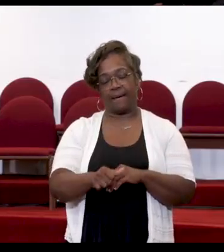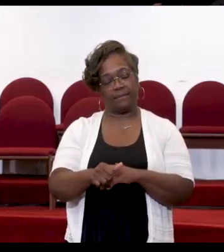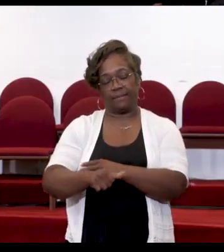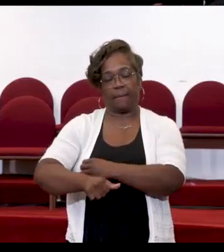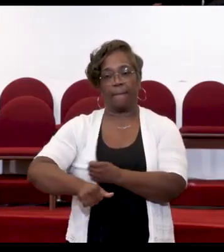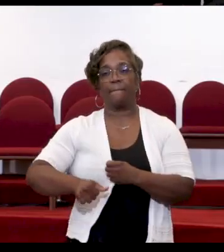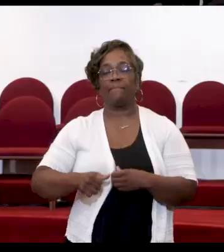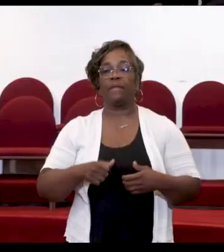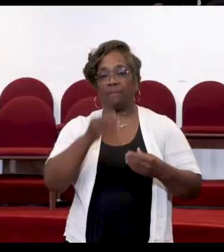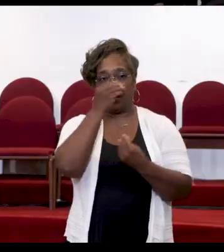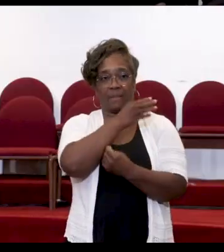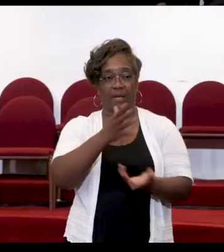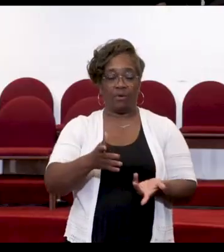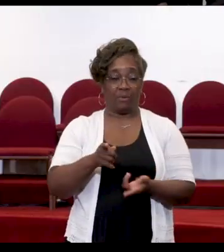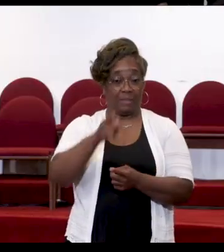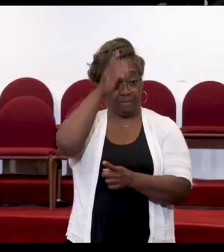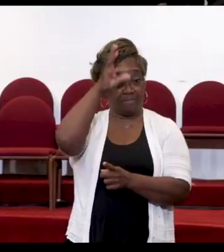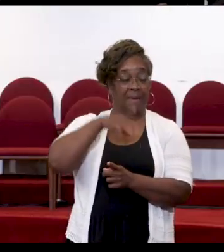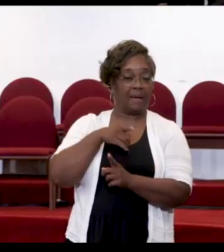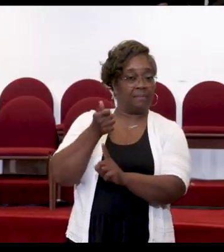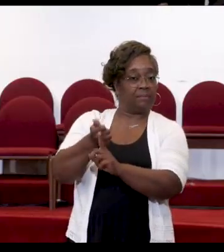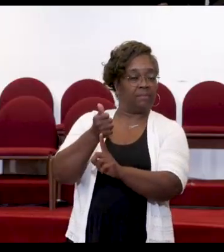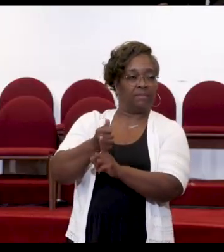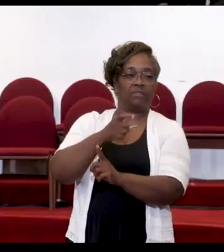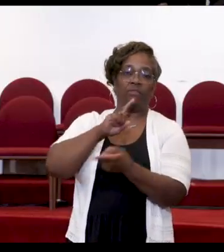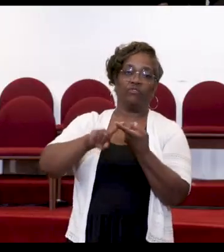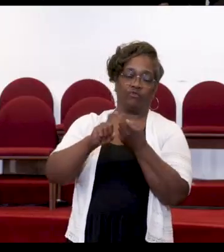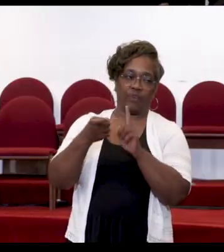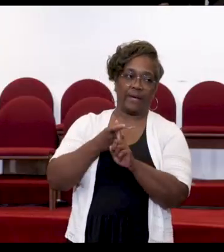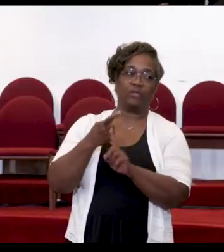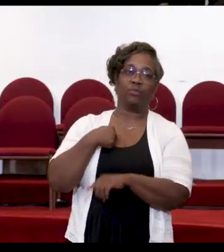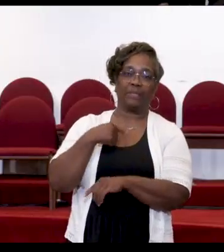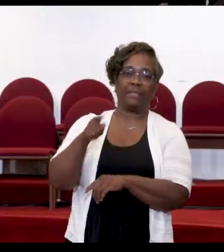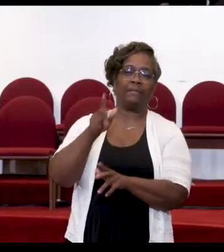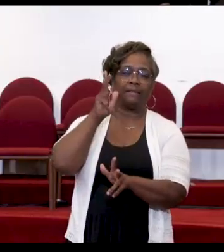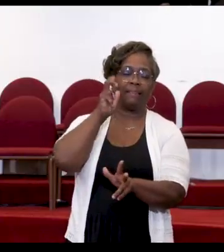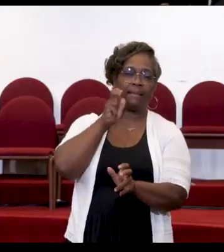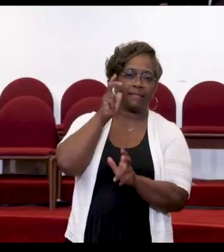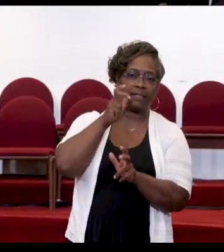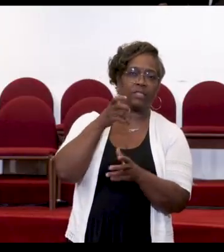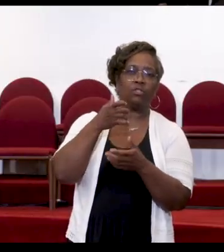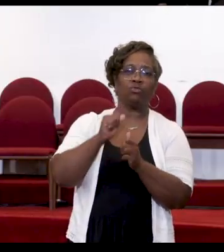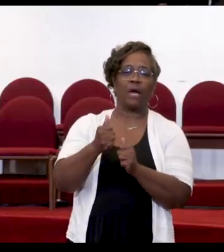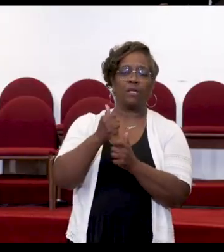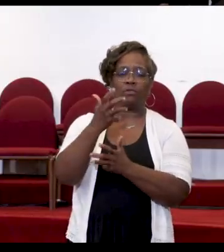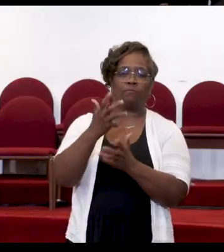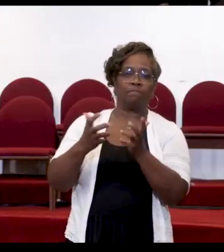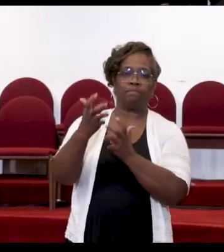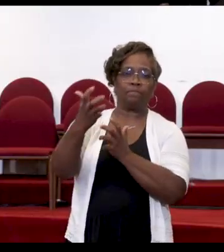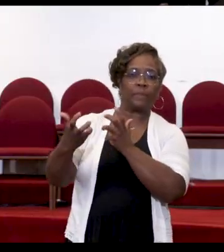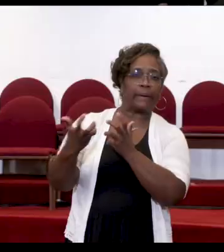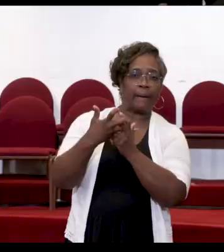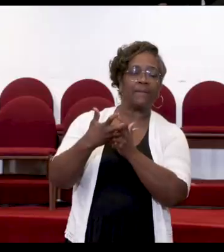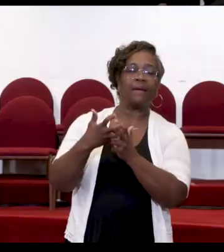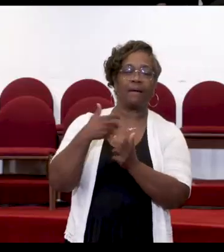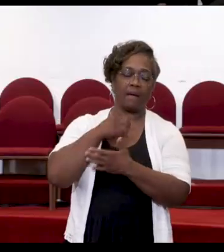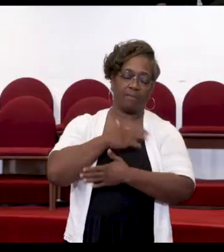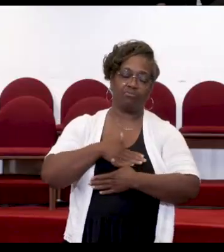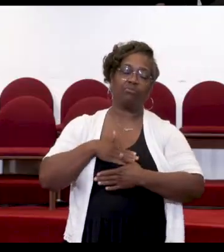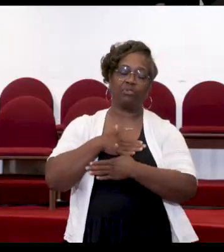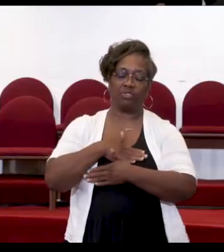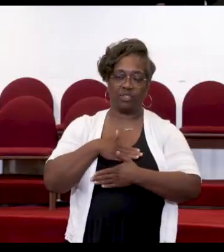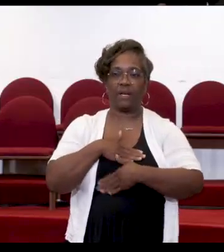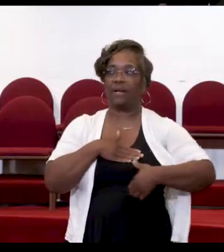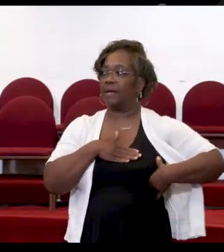this man has been truly a friend to me. He has listened to me. He has tried to accommodate me, and I do appreciate it.